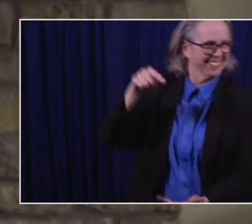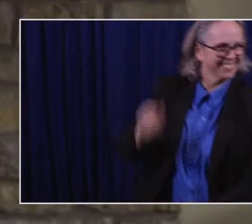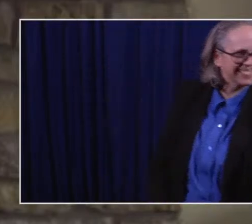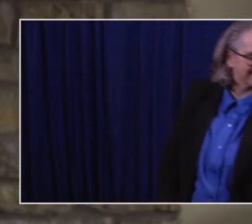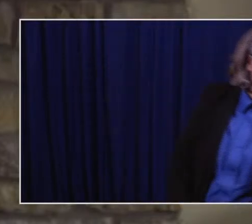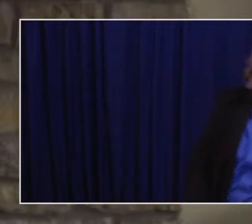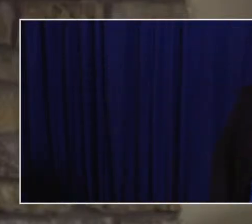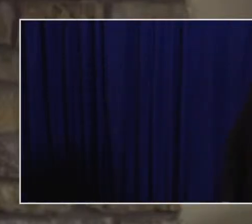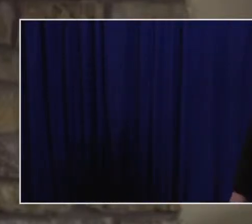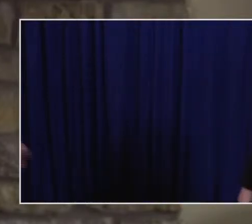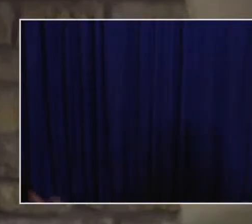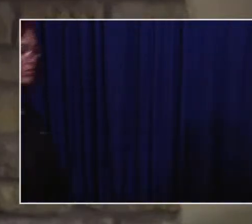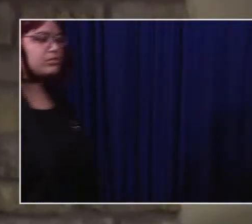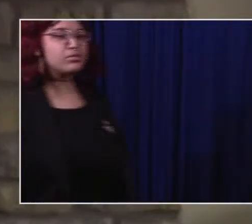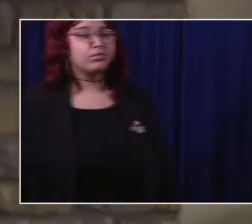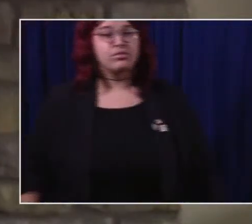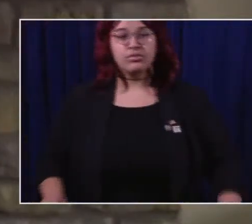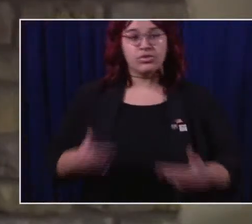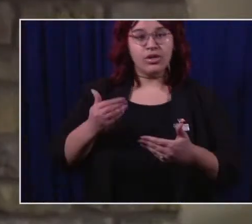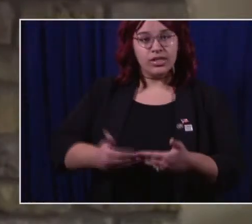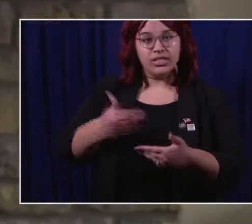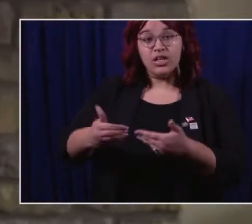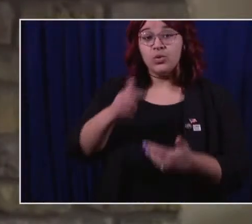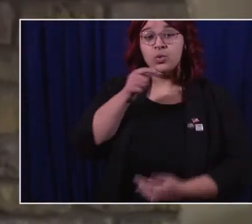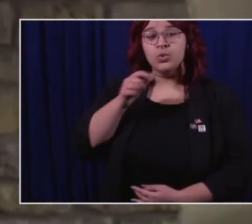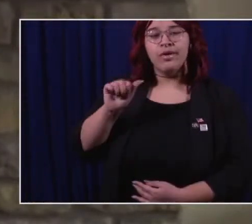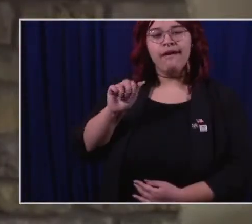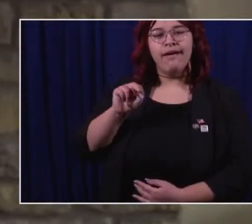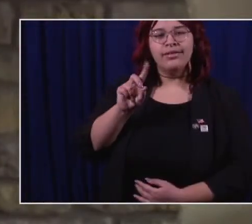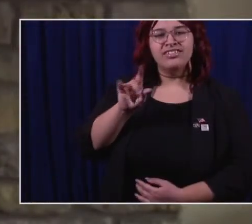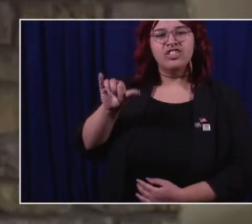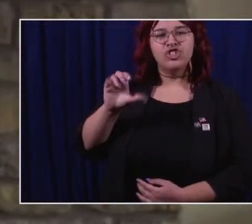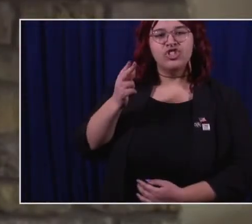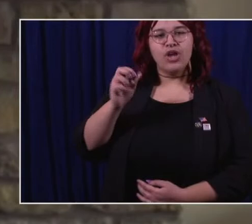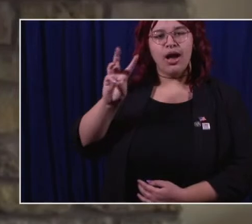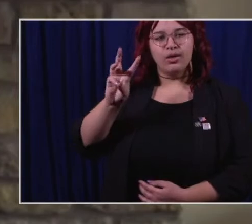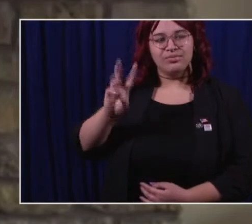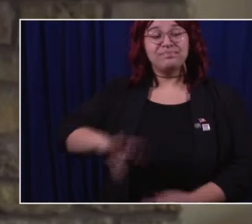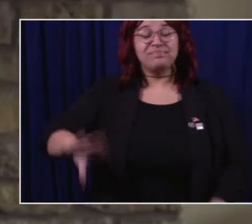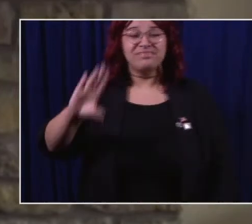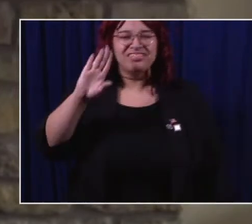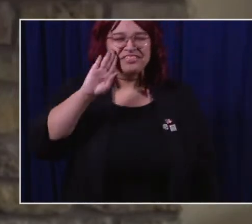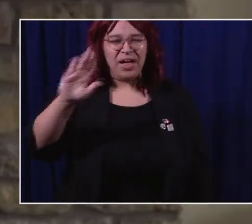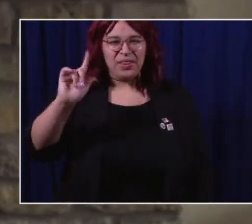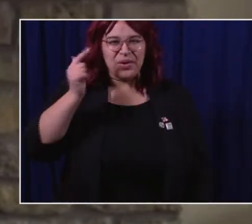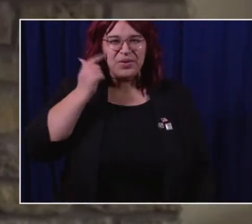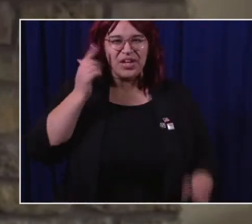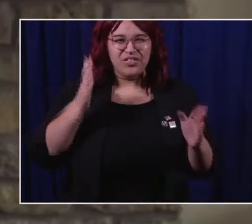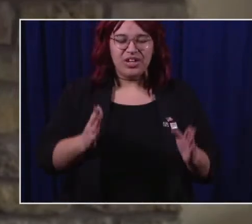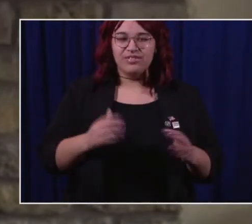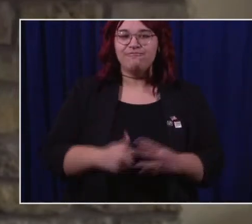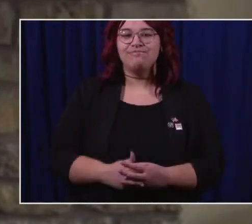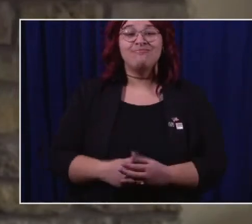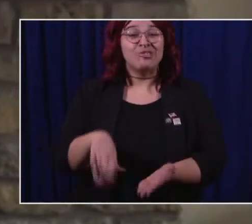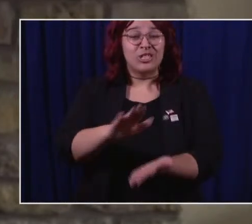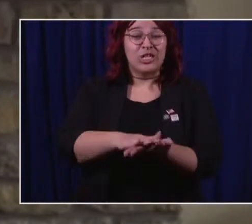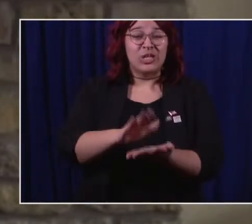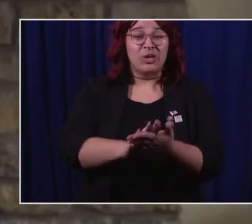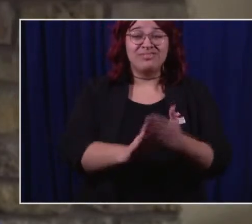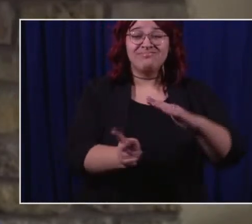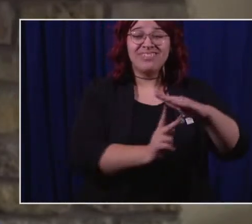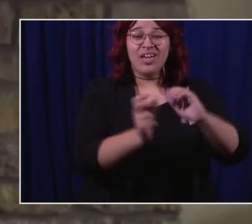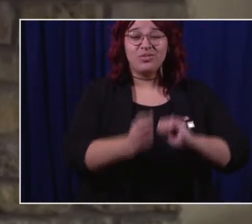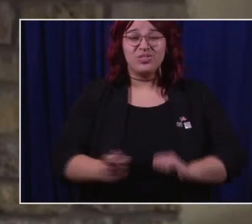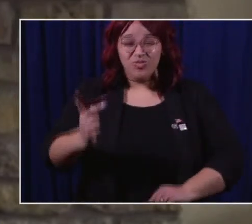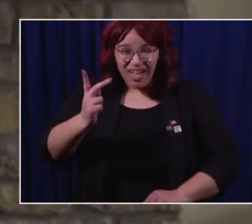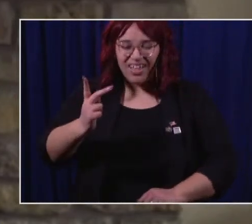and Television. Andy. Hi, Governor. Just talking about the K through 12 schools and vaccinating teachers